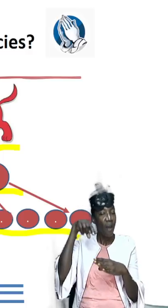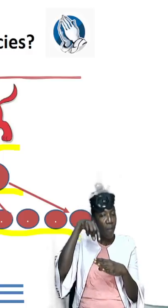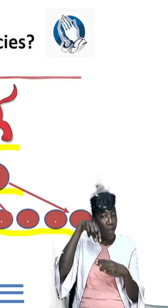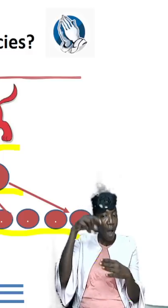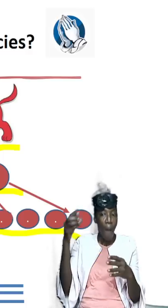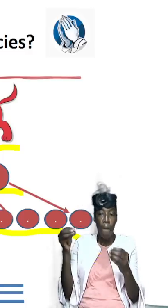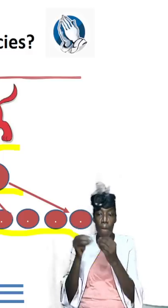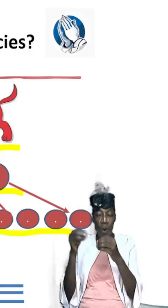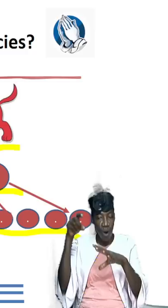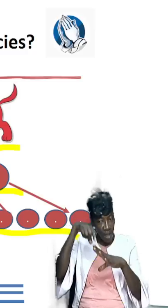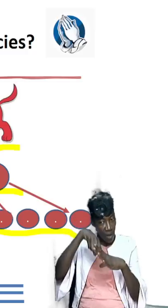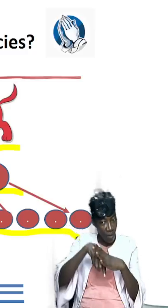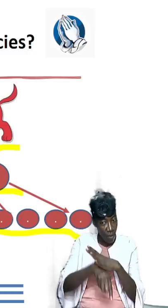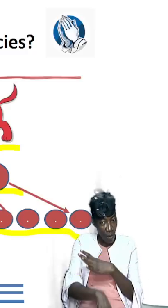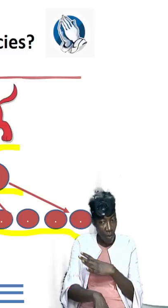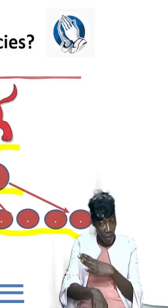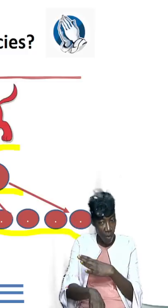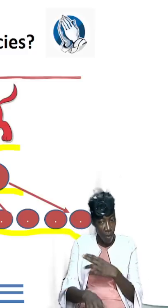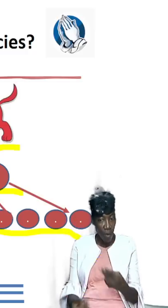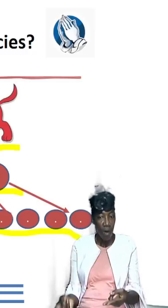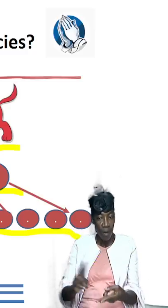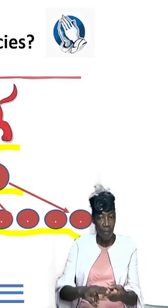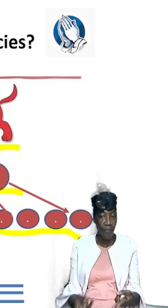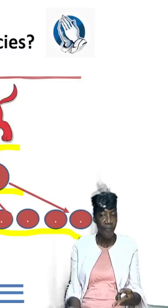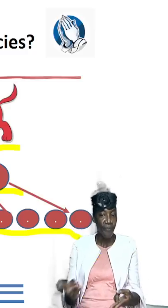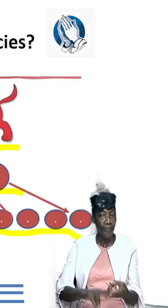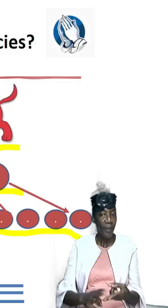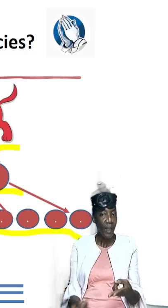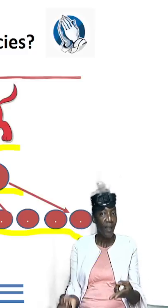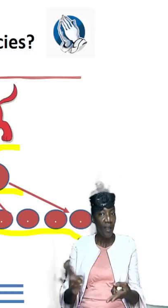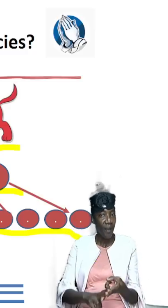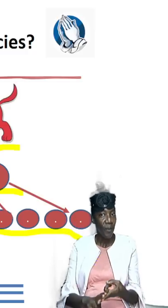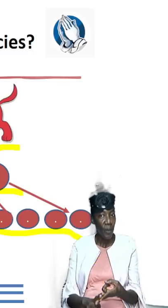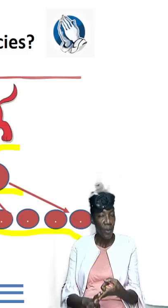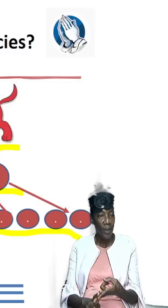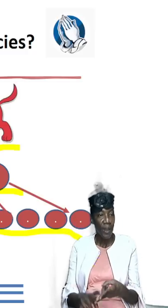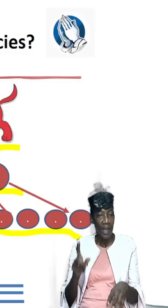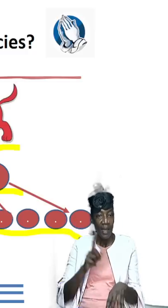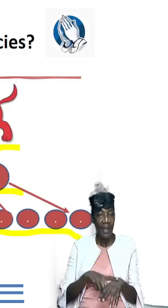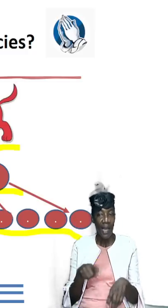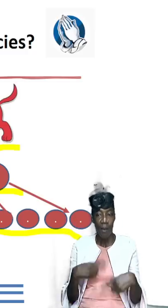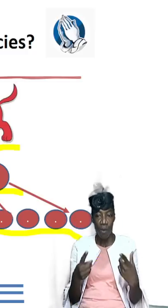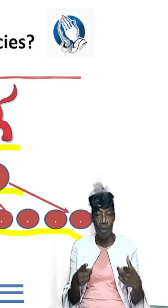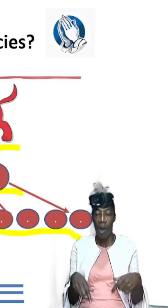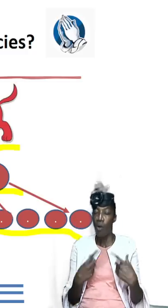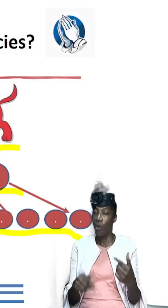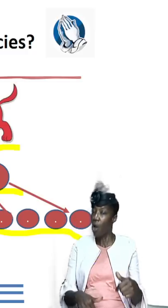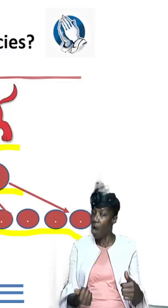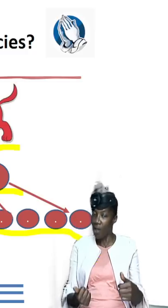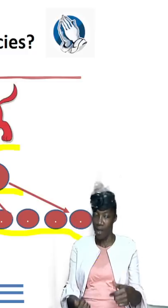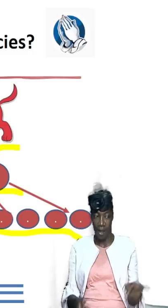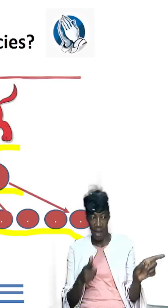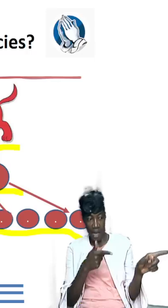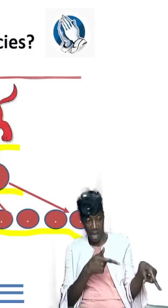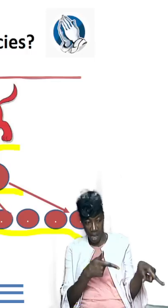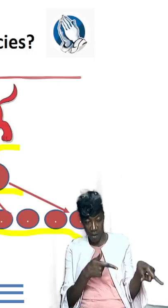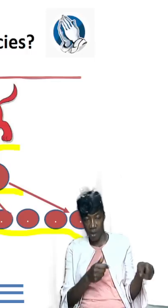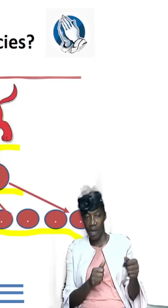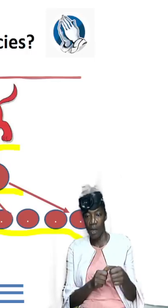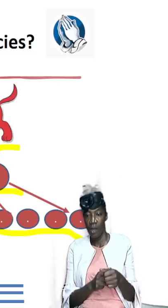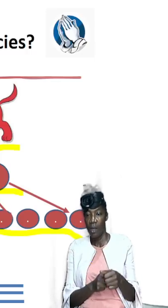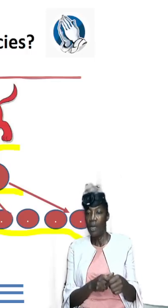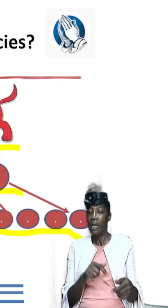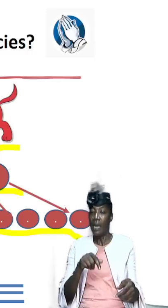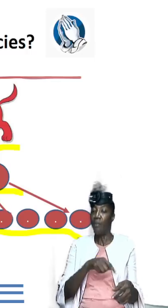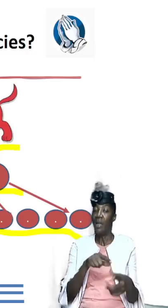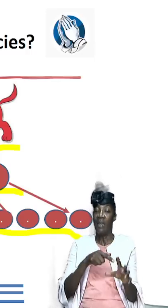it, there is multiplication, and the more time goes and they go into other area and others start to mate with others and